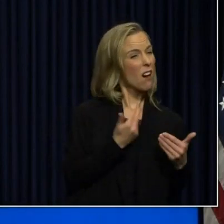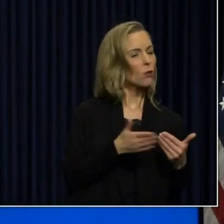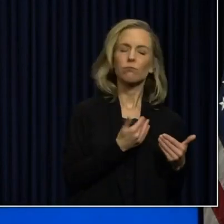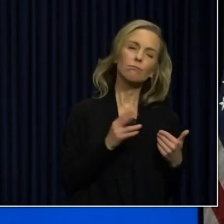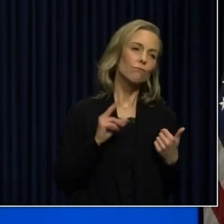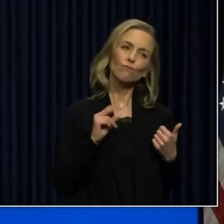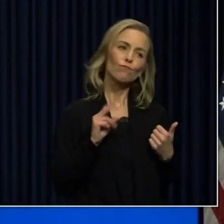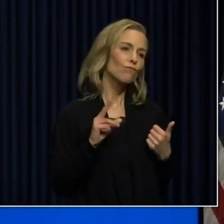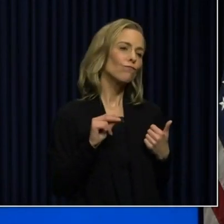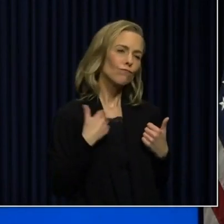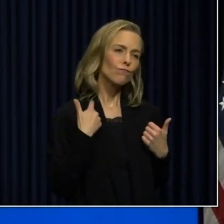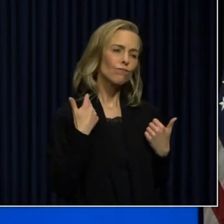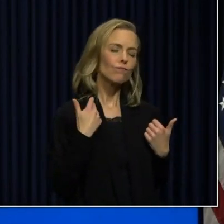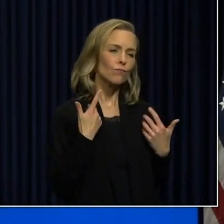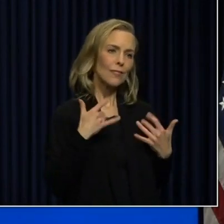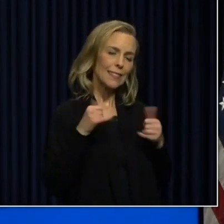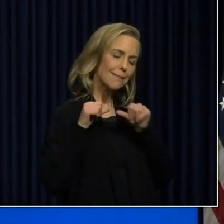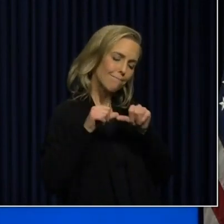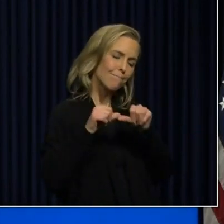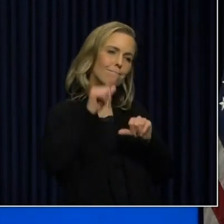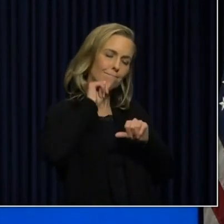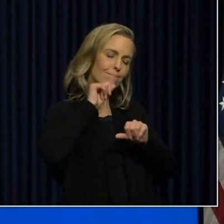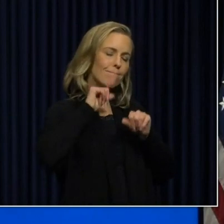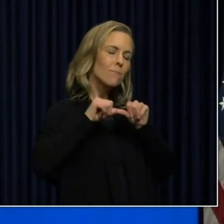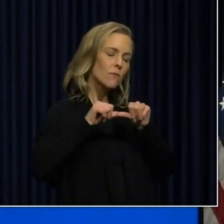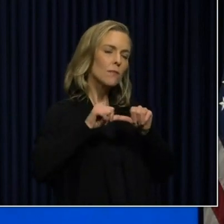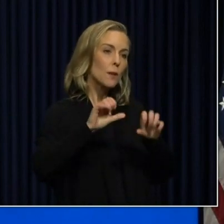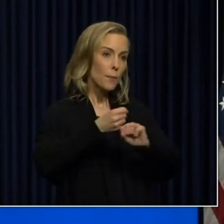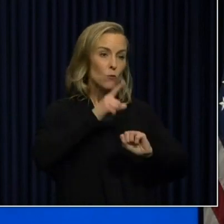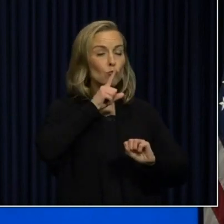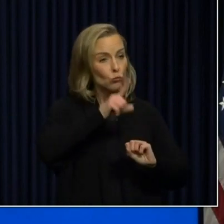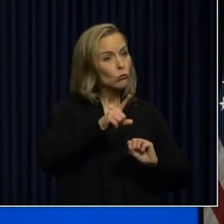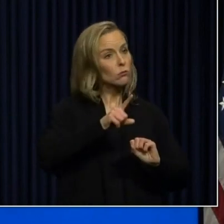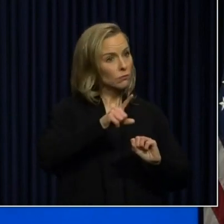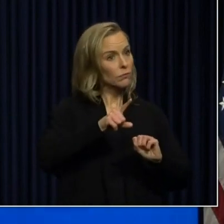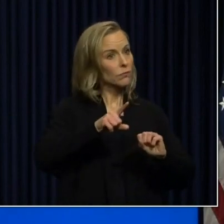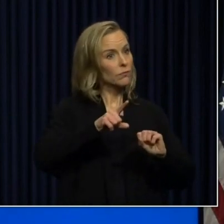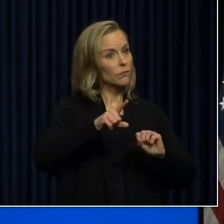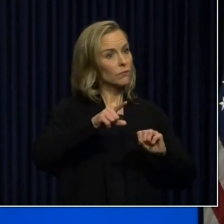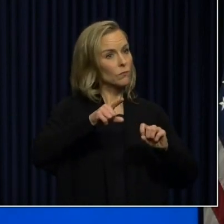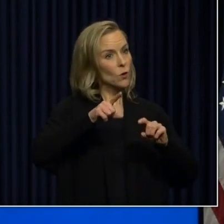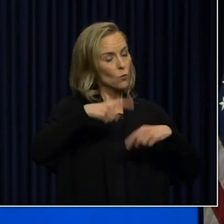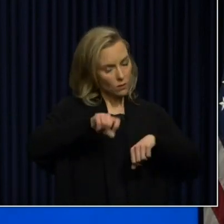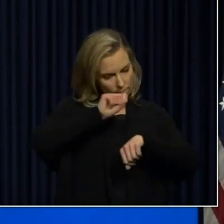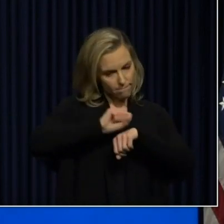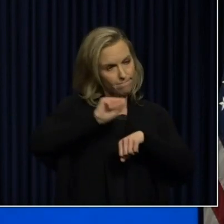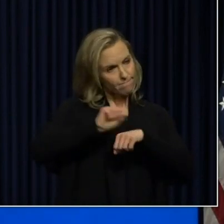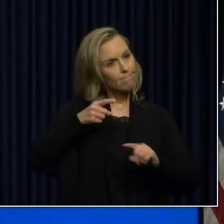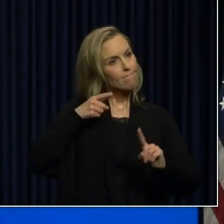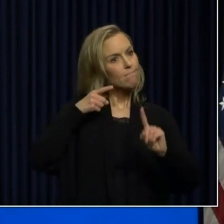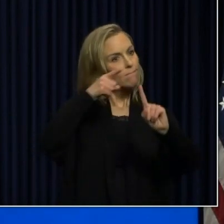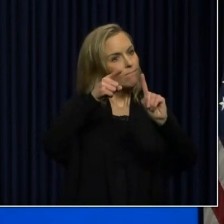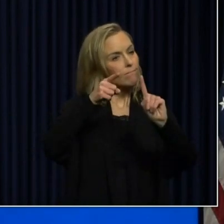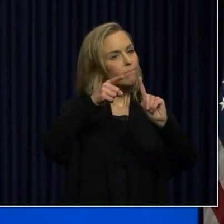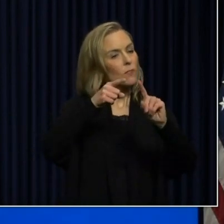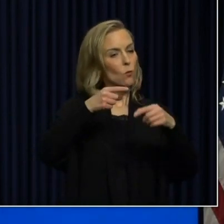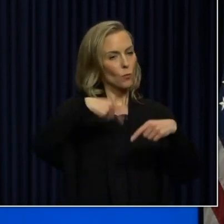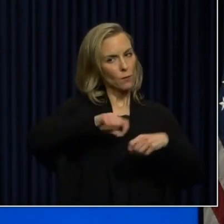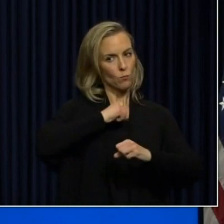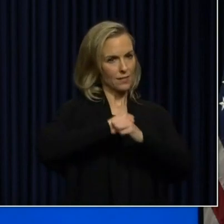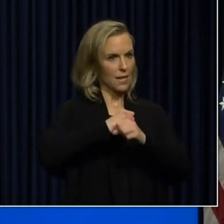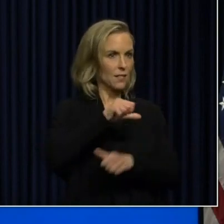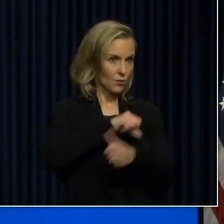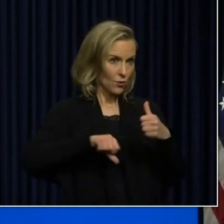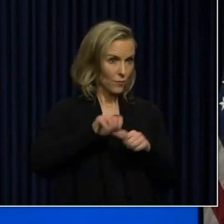and so we got to keep it up. But let's make sure that we get the job done and that we protect one another.